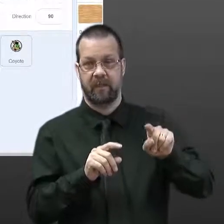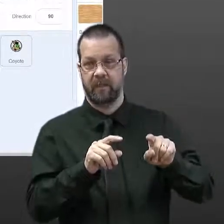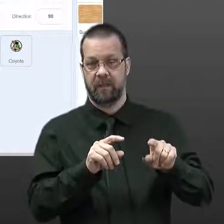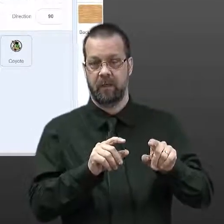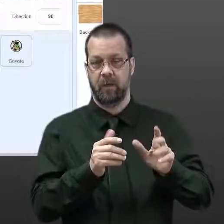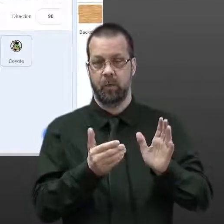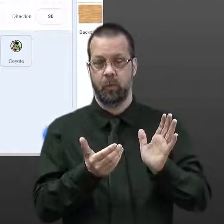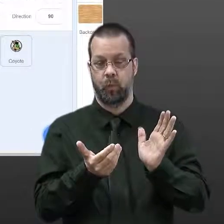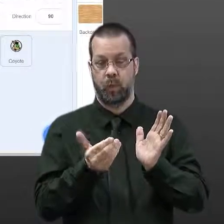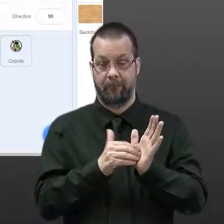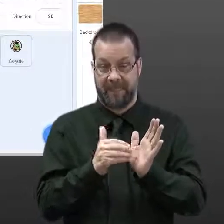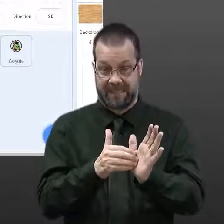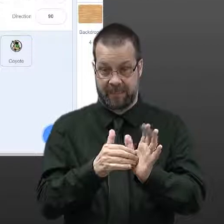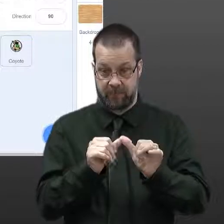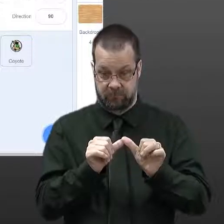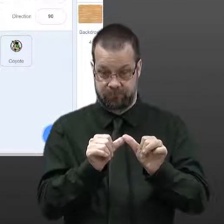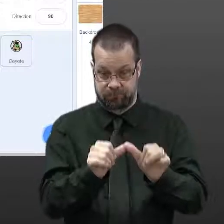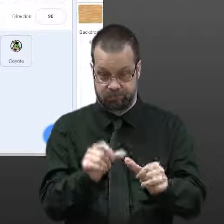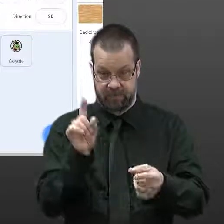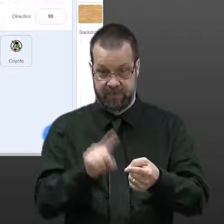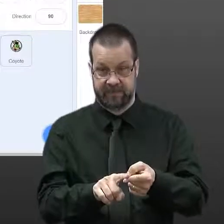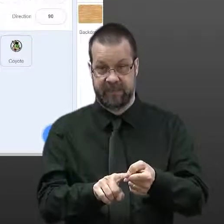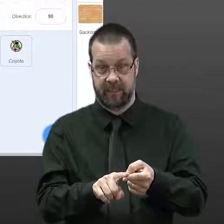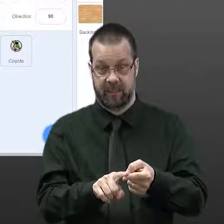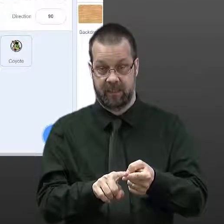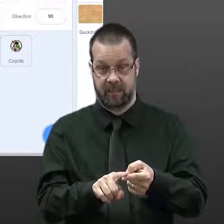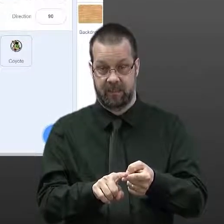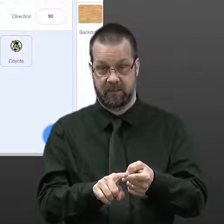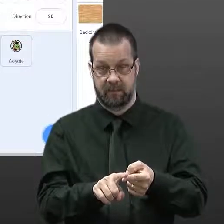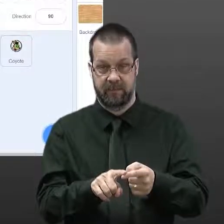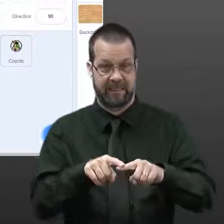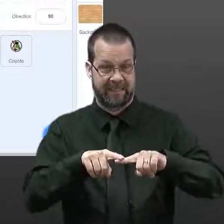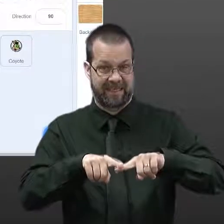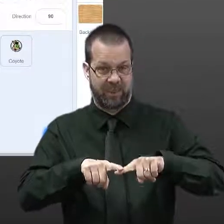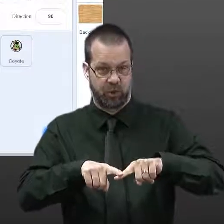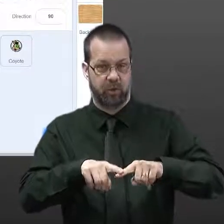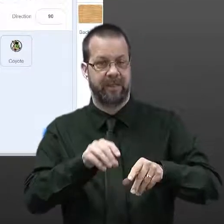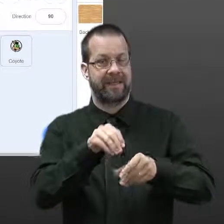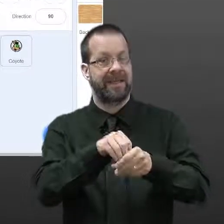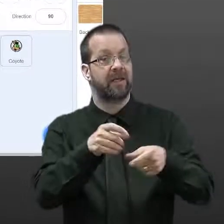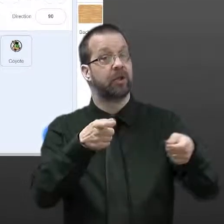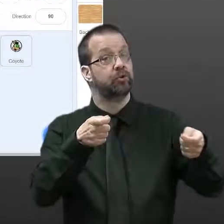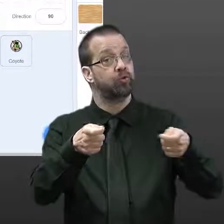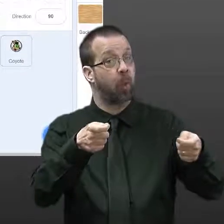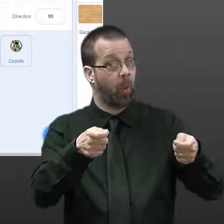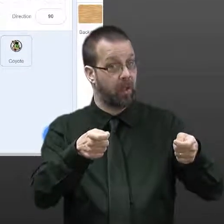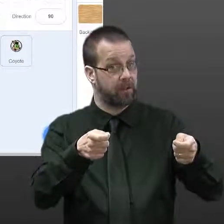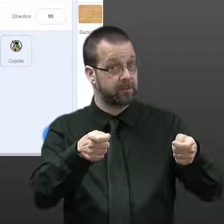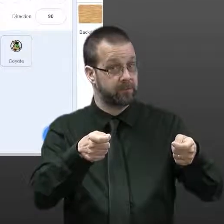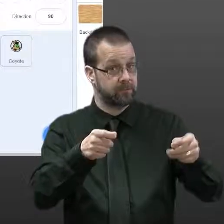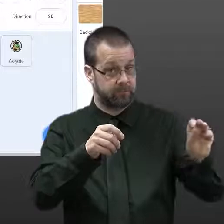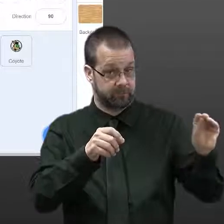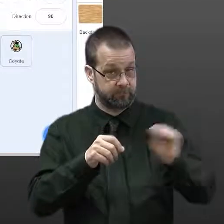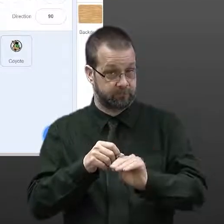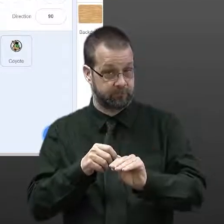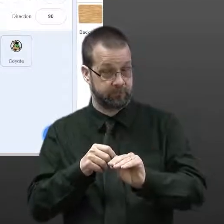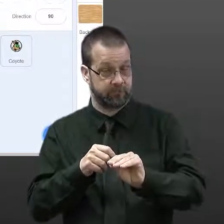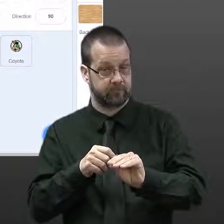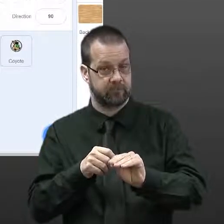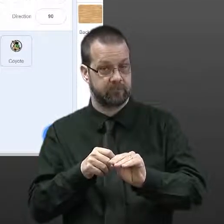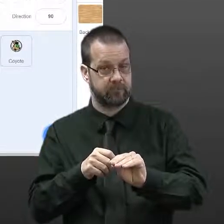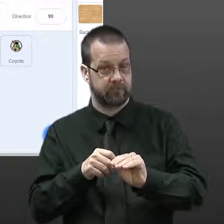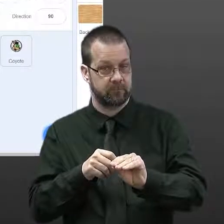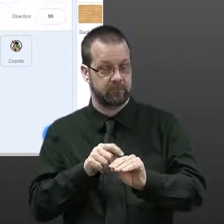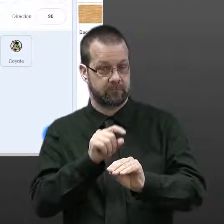grab another repeat until conditional loop block, and you can find that in control. The next block we